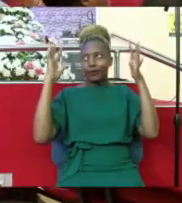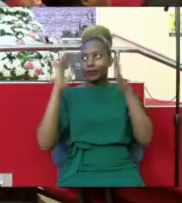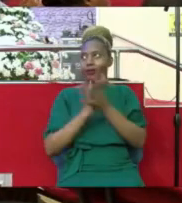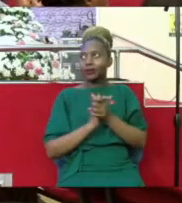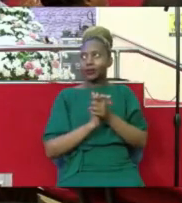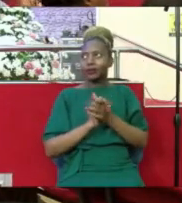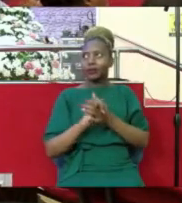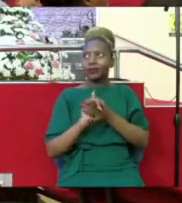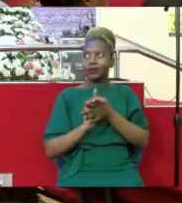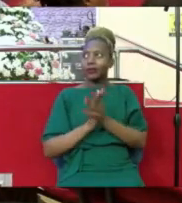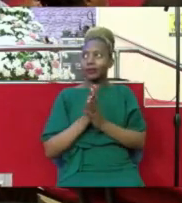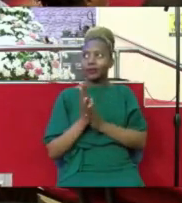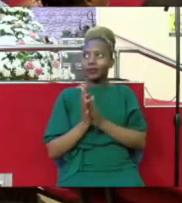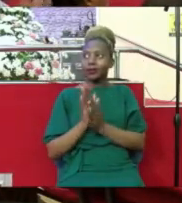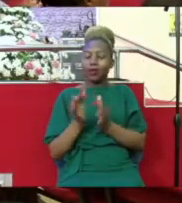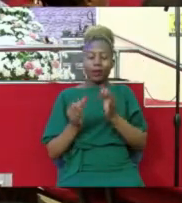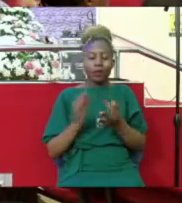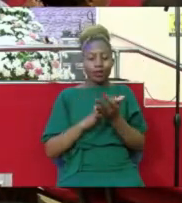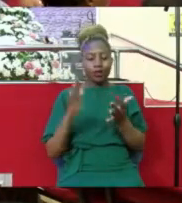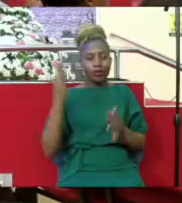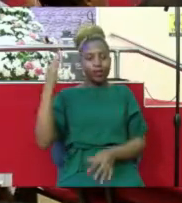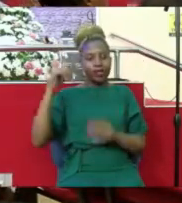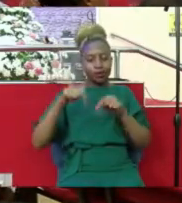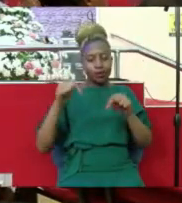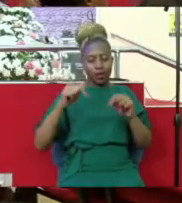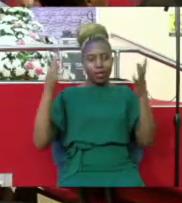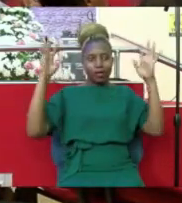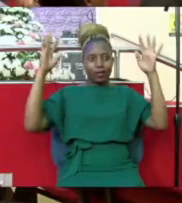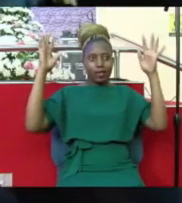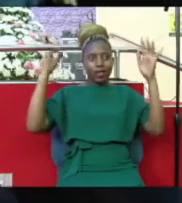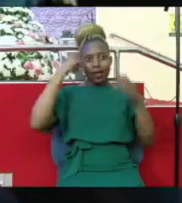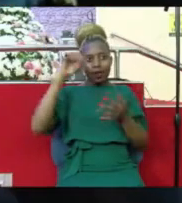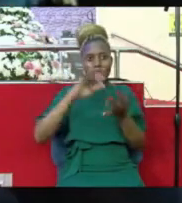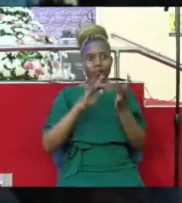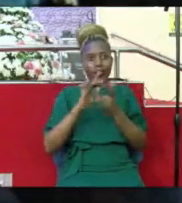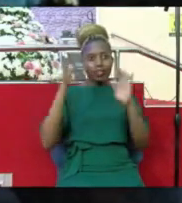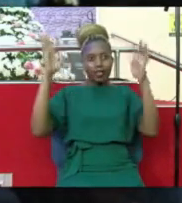If that's your place to clap, clap for Jesus and say, I'm going to get it.